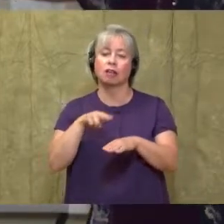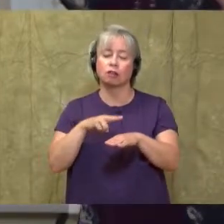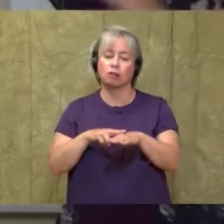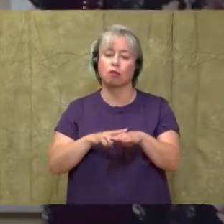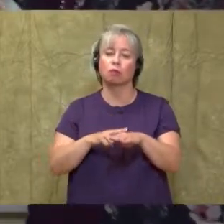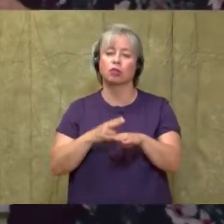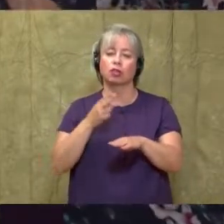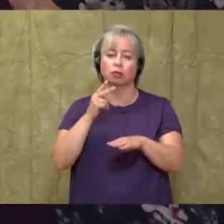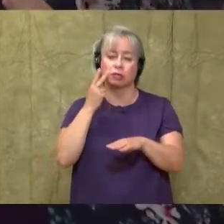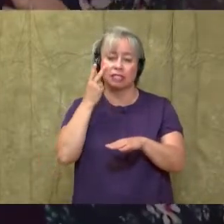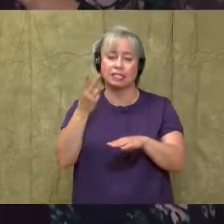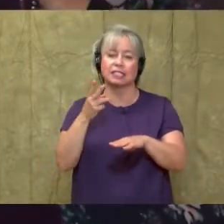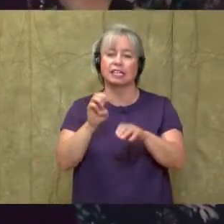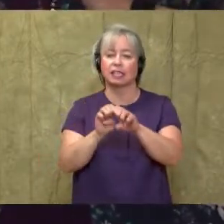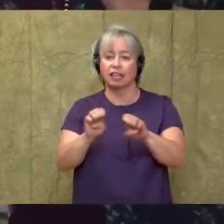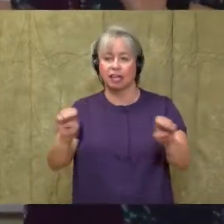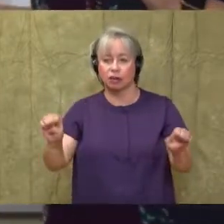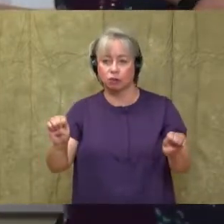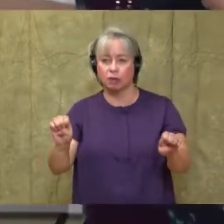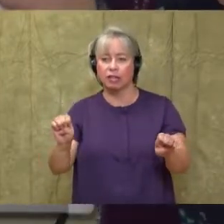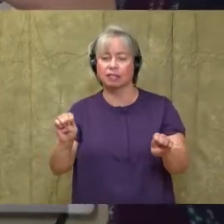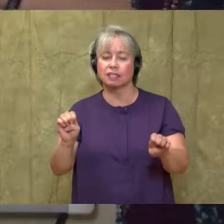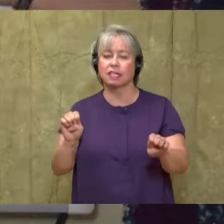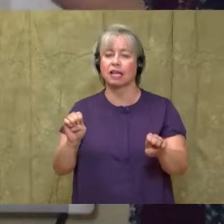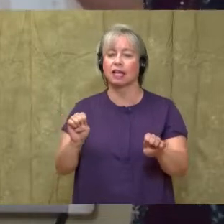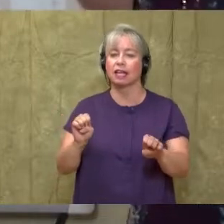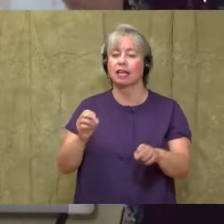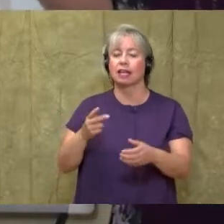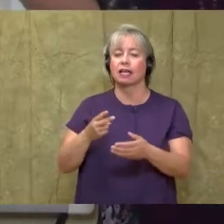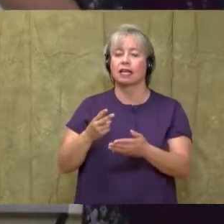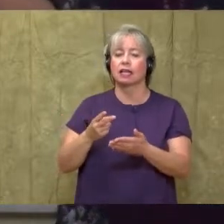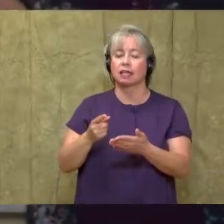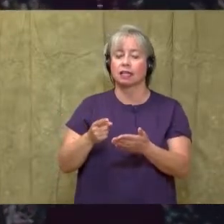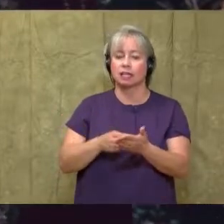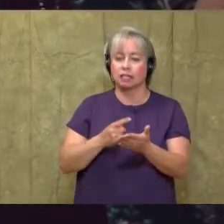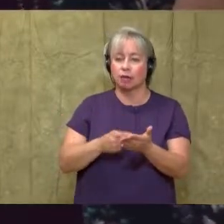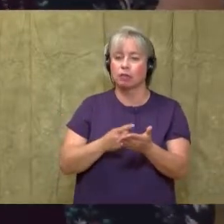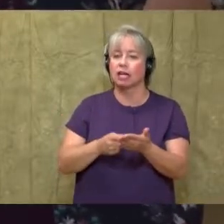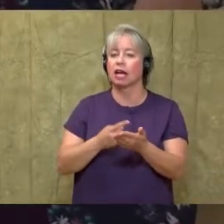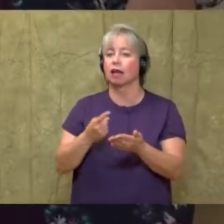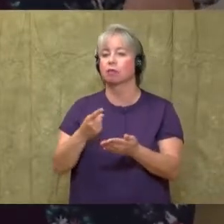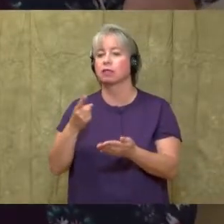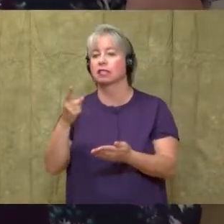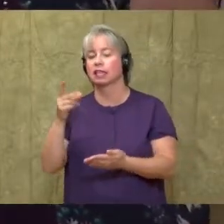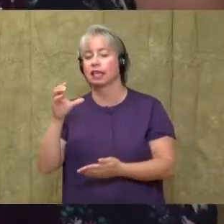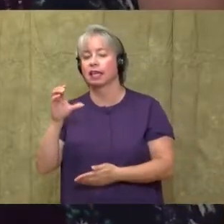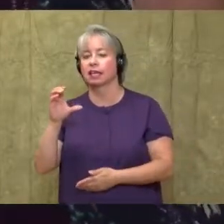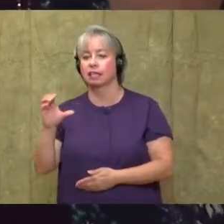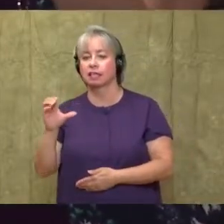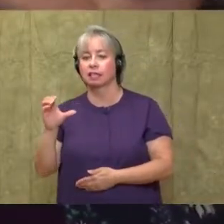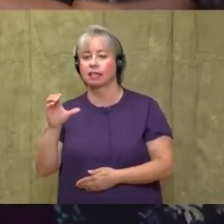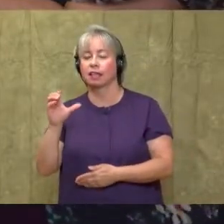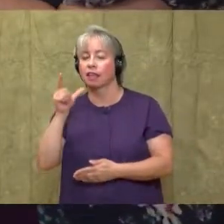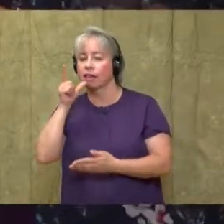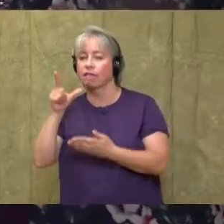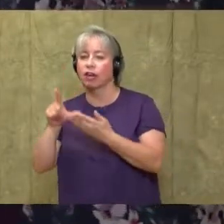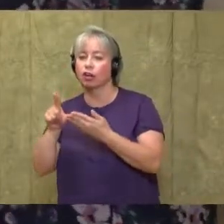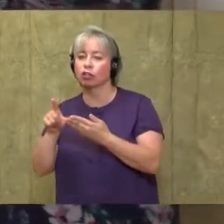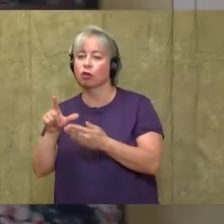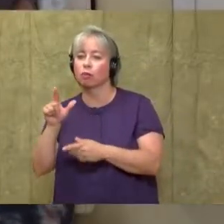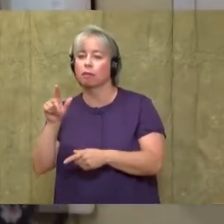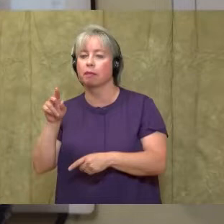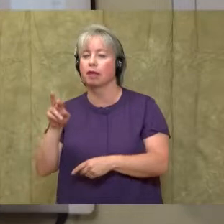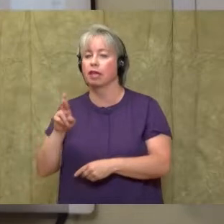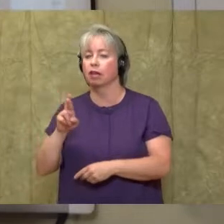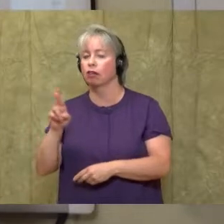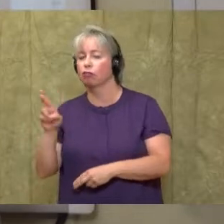used to having our variable in front. So because it's an equation, it's balanced on both sides, and we can switch them.